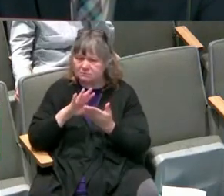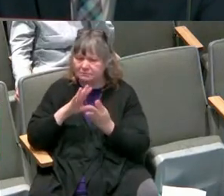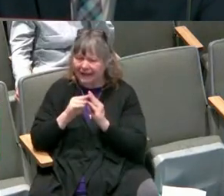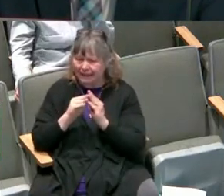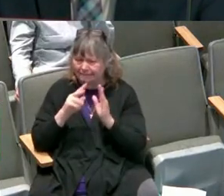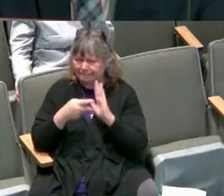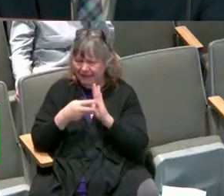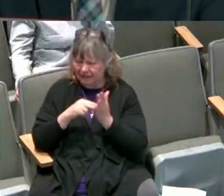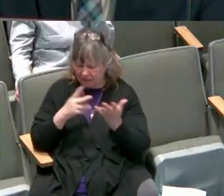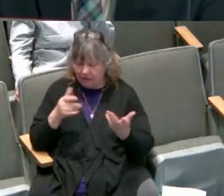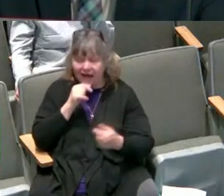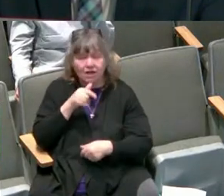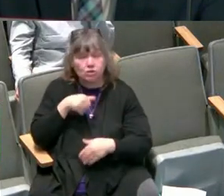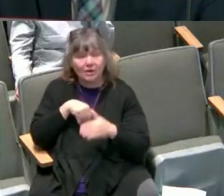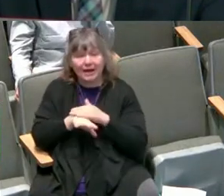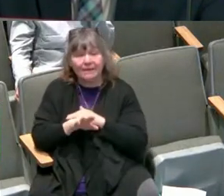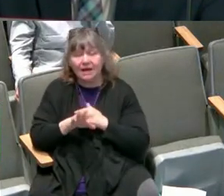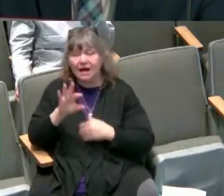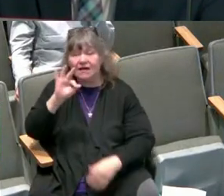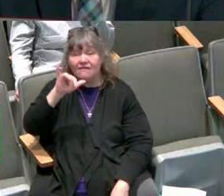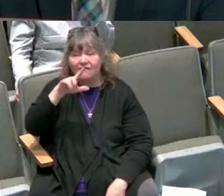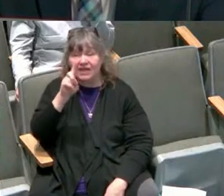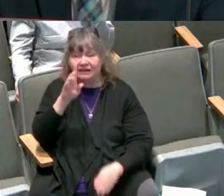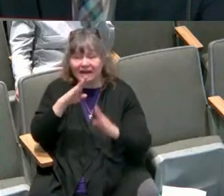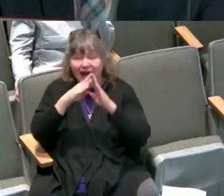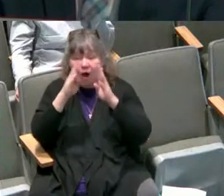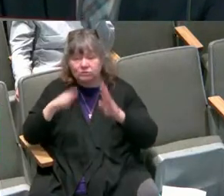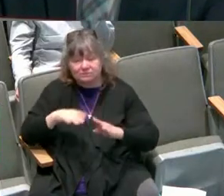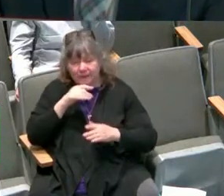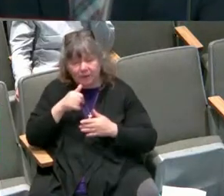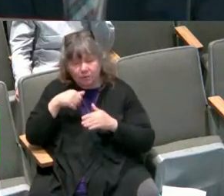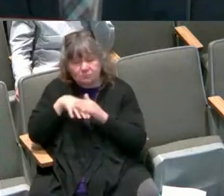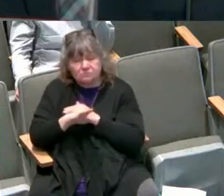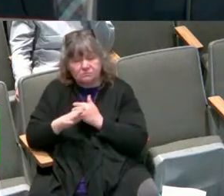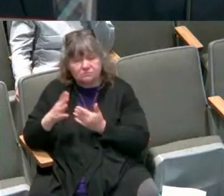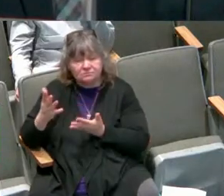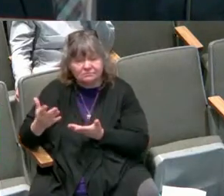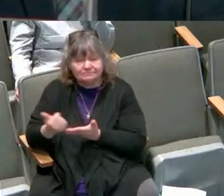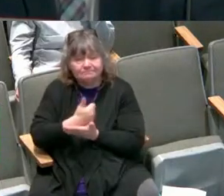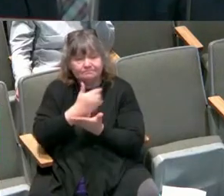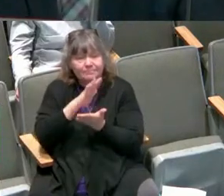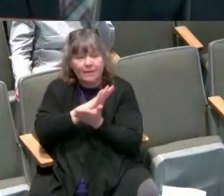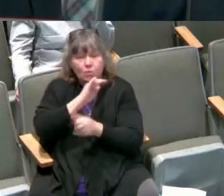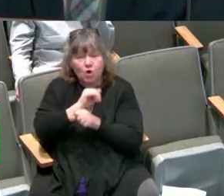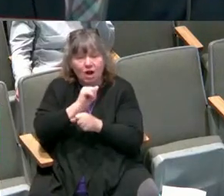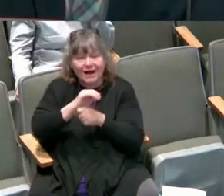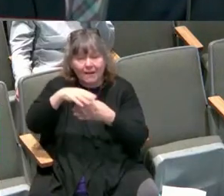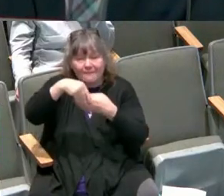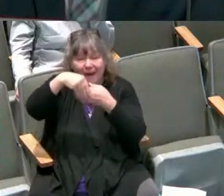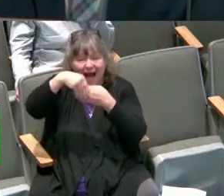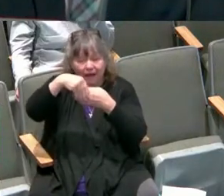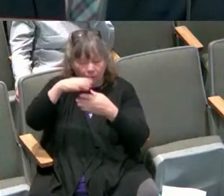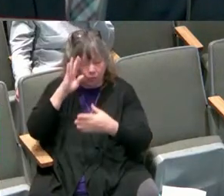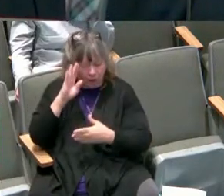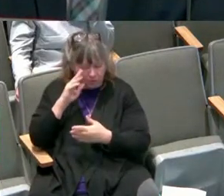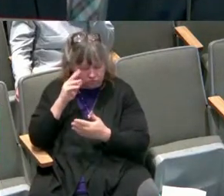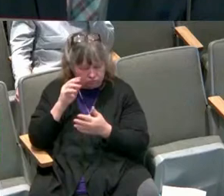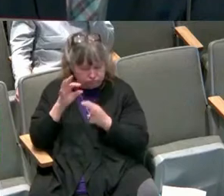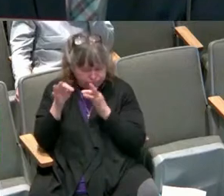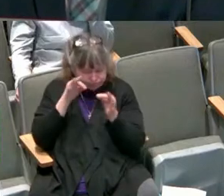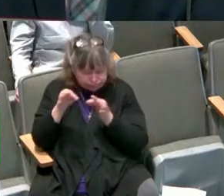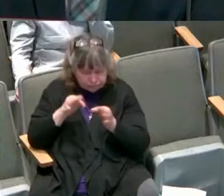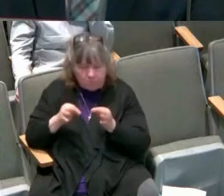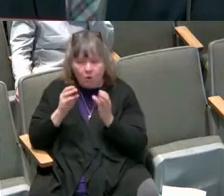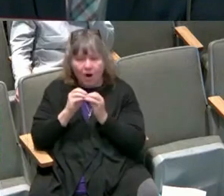in tonight into the field house you may have picked up a packet we will refer to that packet throughout the meeting